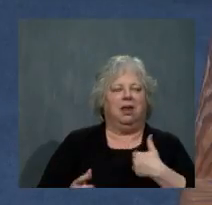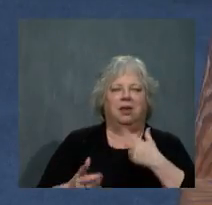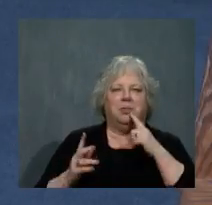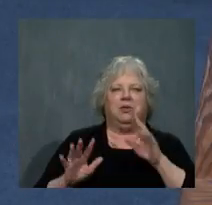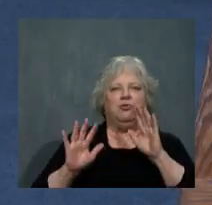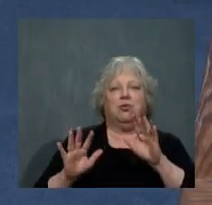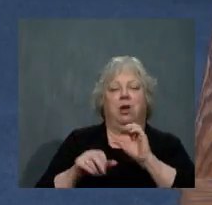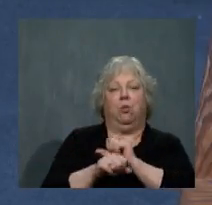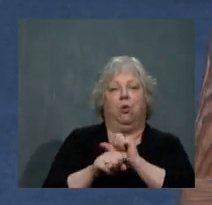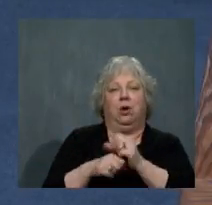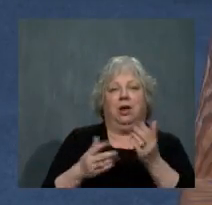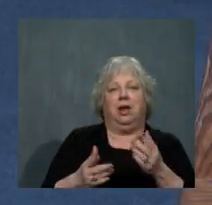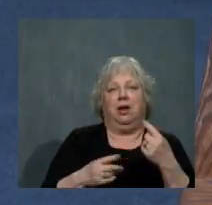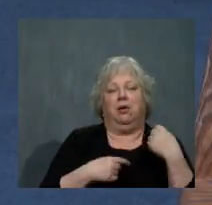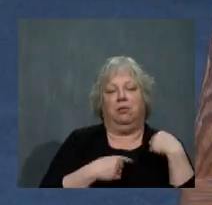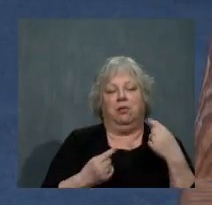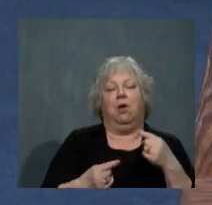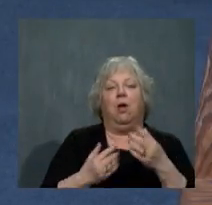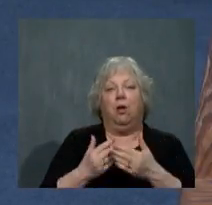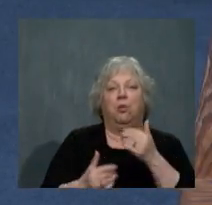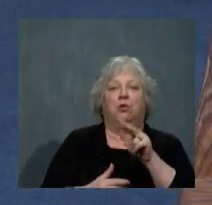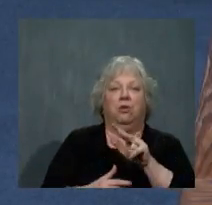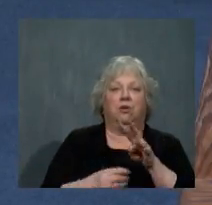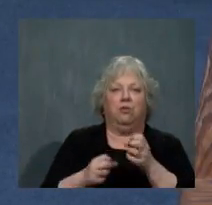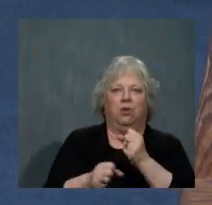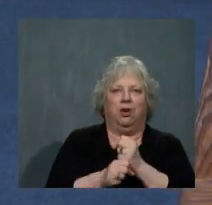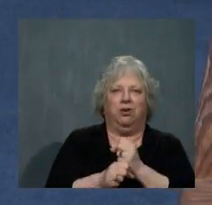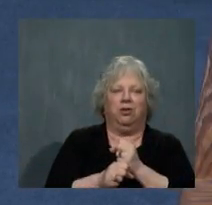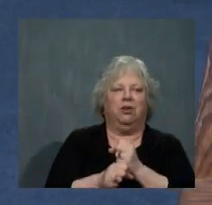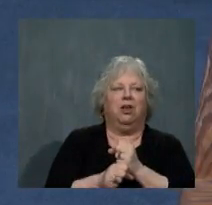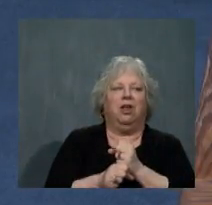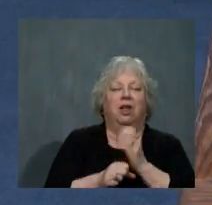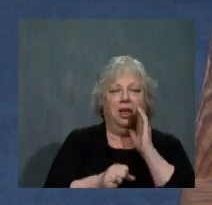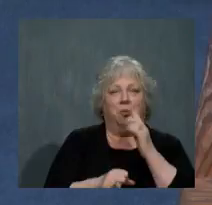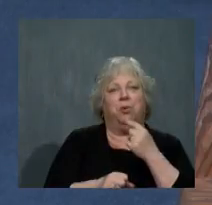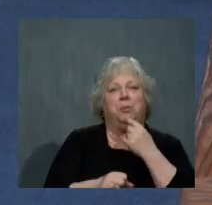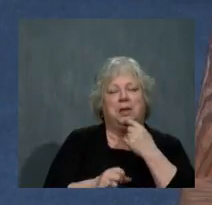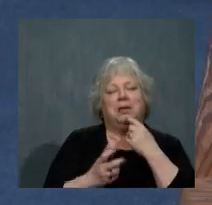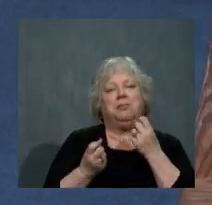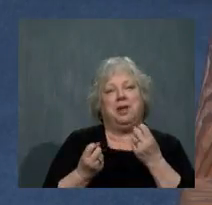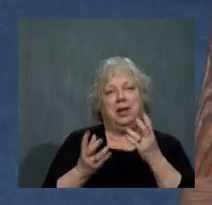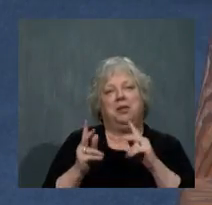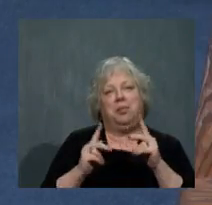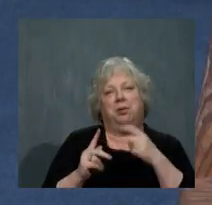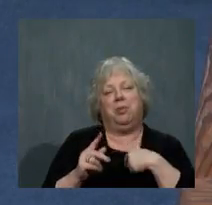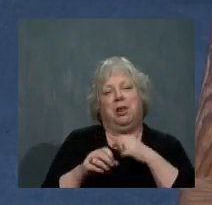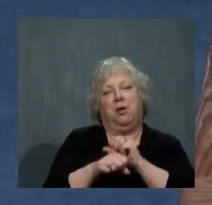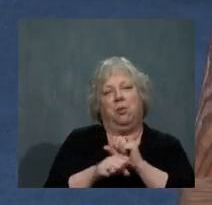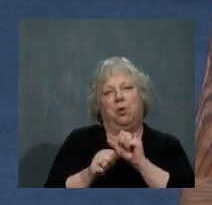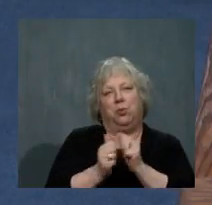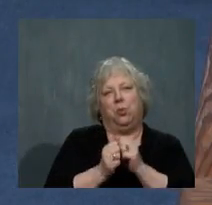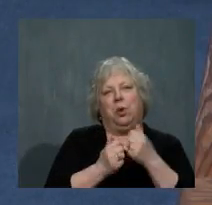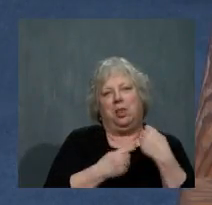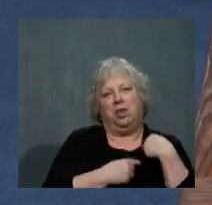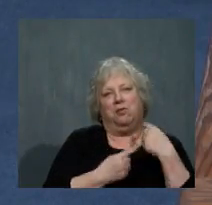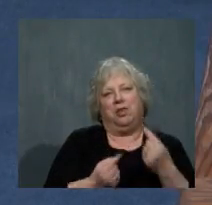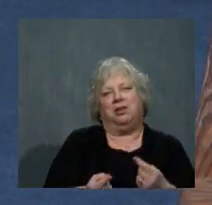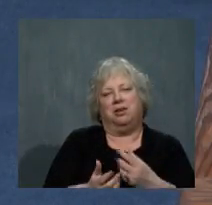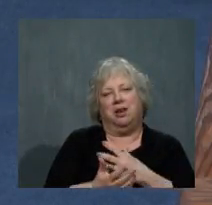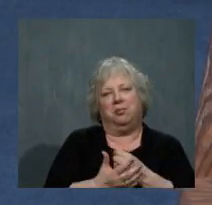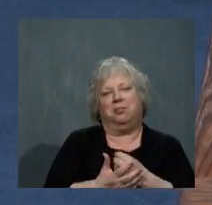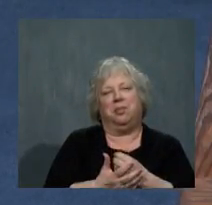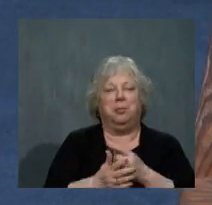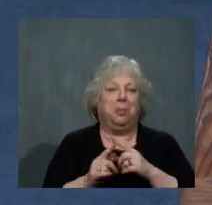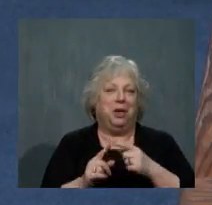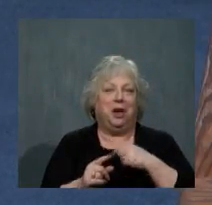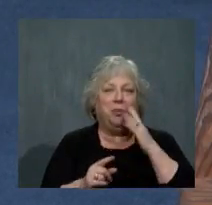almost 34 years. Most of the thing I missed is a lot of the people I worked with, and I'll